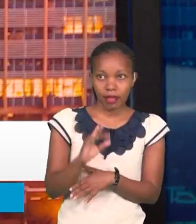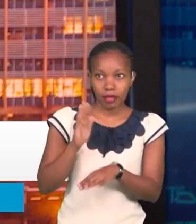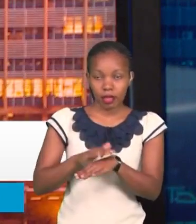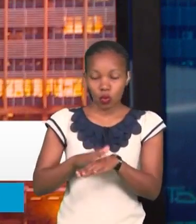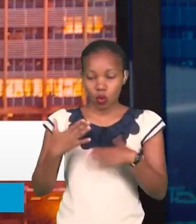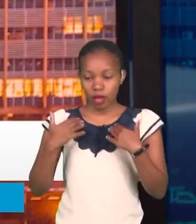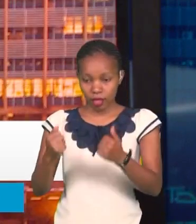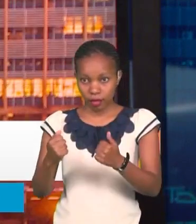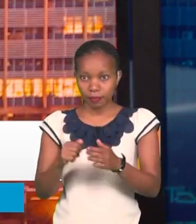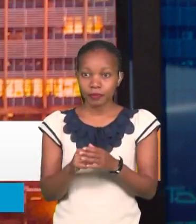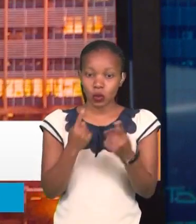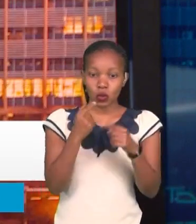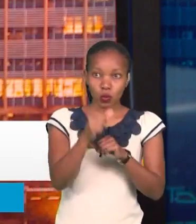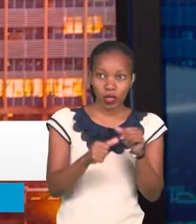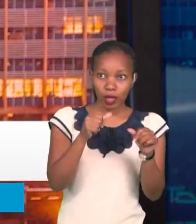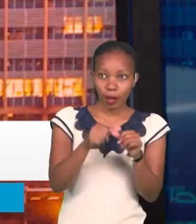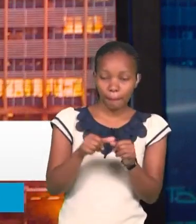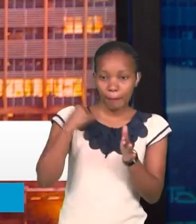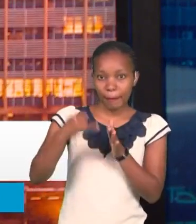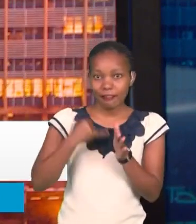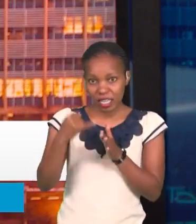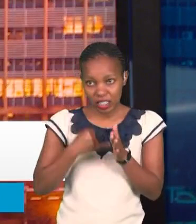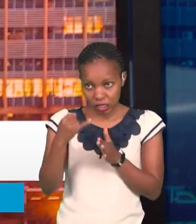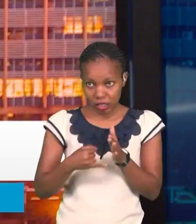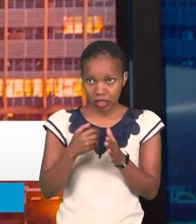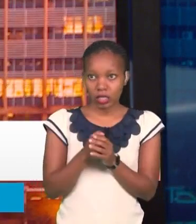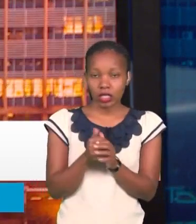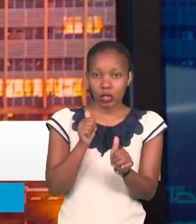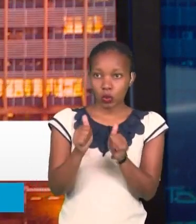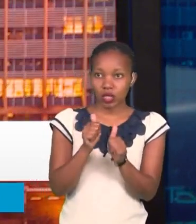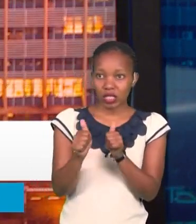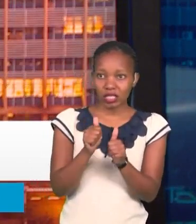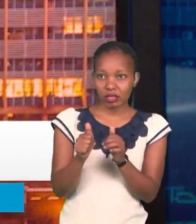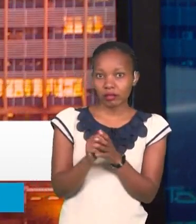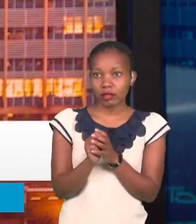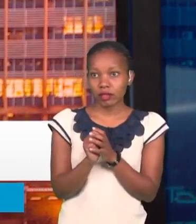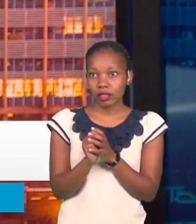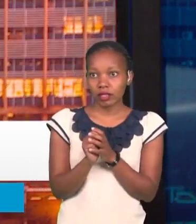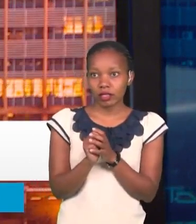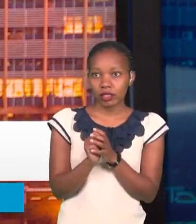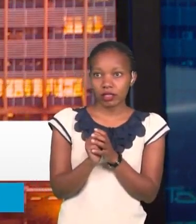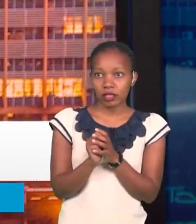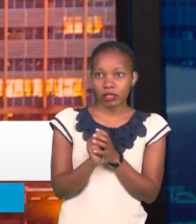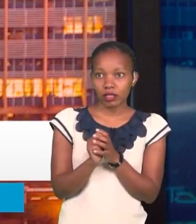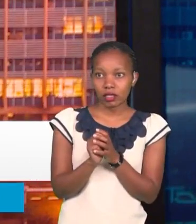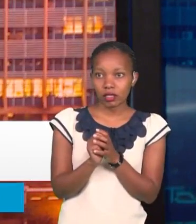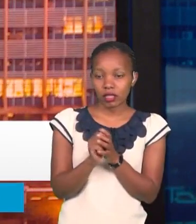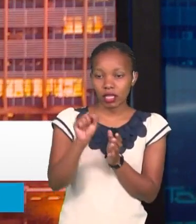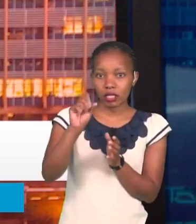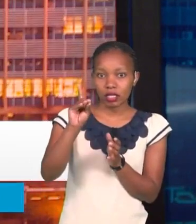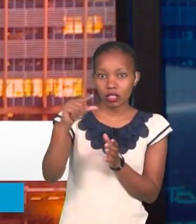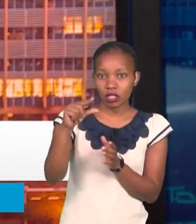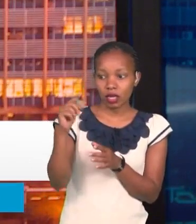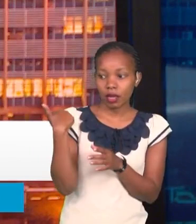and well-being, we speak about manufacturing, which is ideally industrialization, SDG number